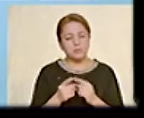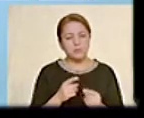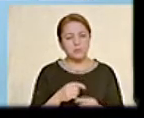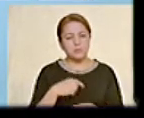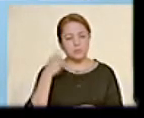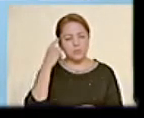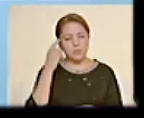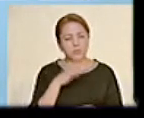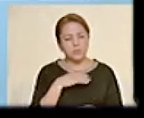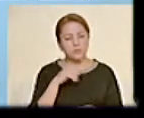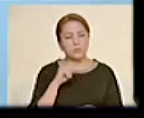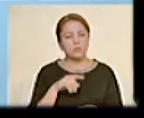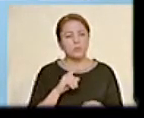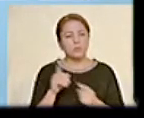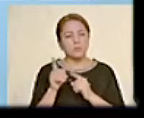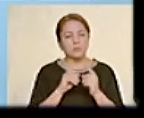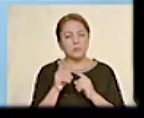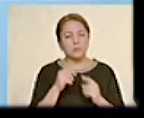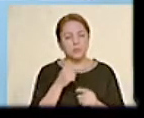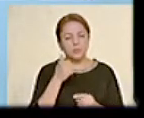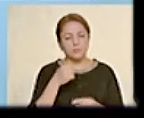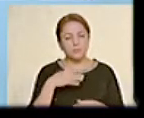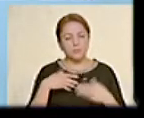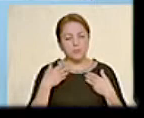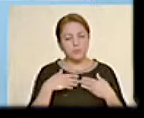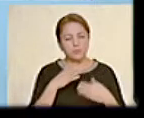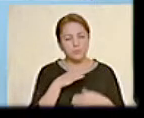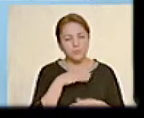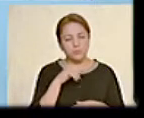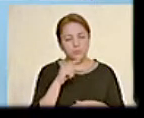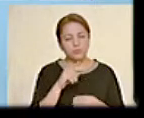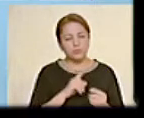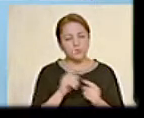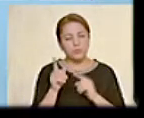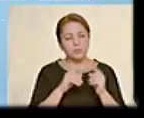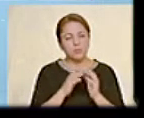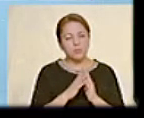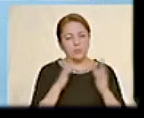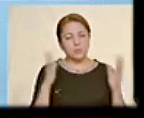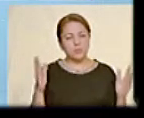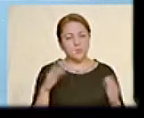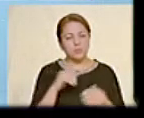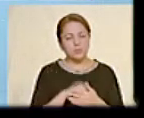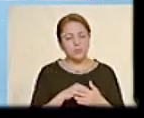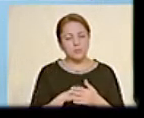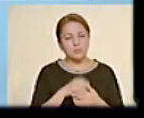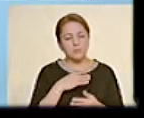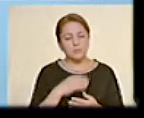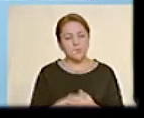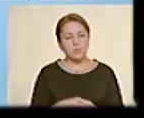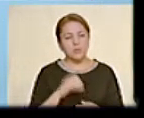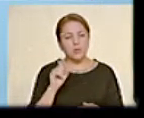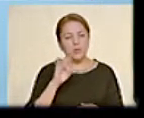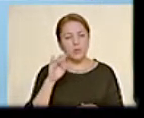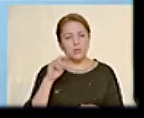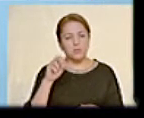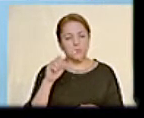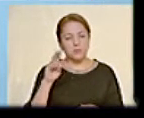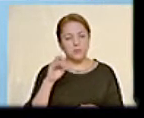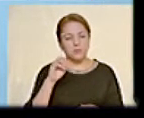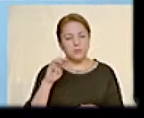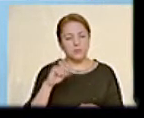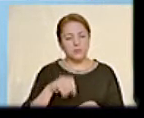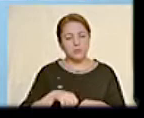tarmoqning juda ham yaxshi samara berishi ushbu tarmoqning kengayishiga sabab bo'lgan. ARPANET buzilgan